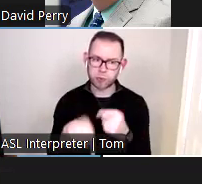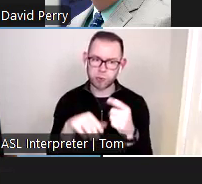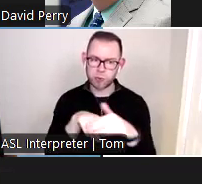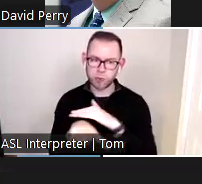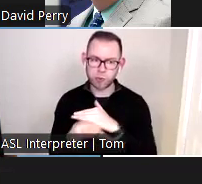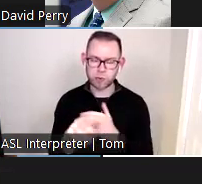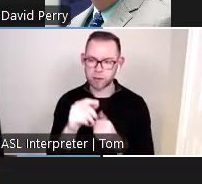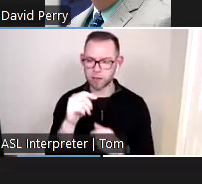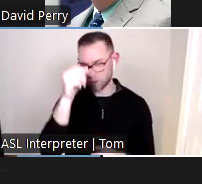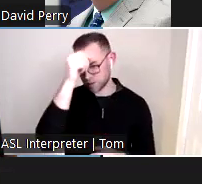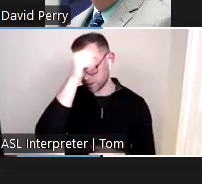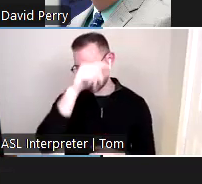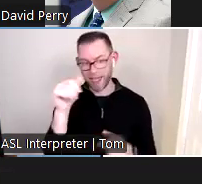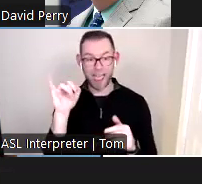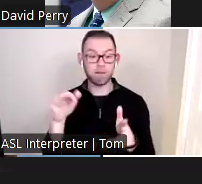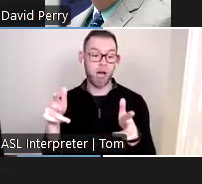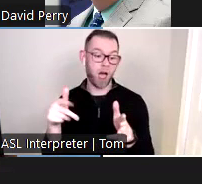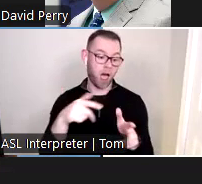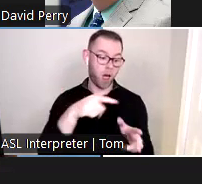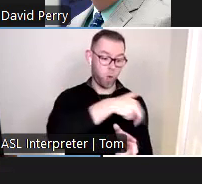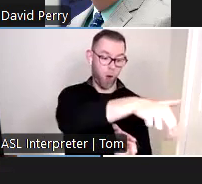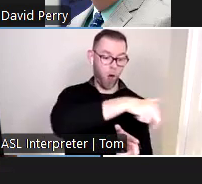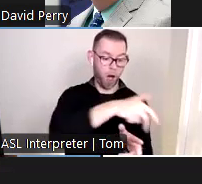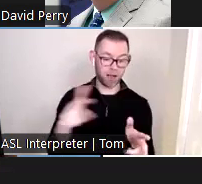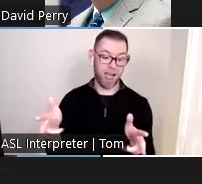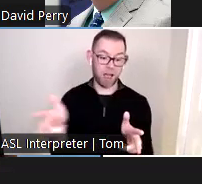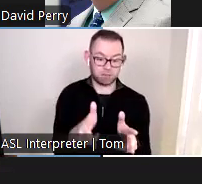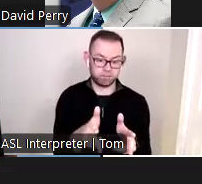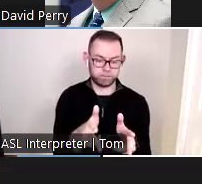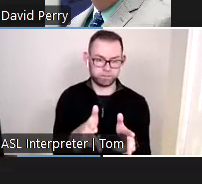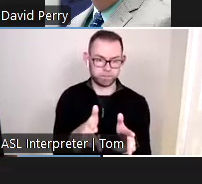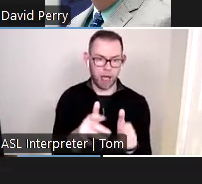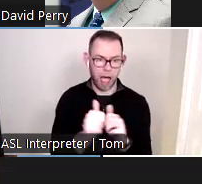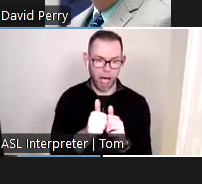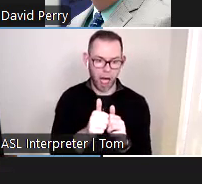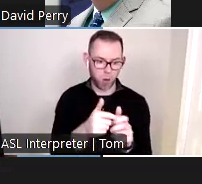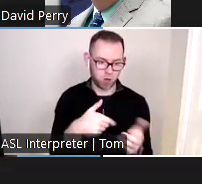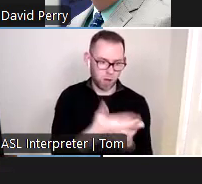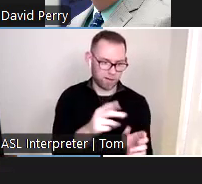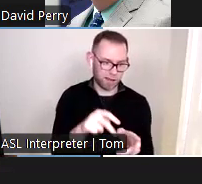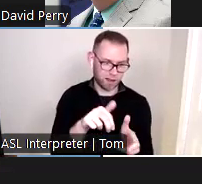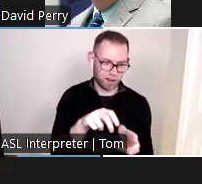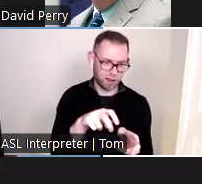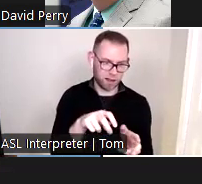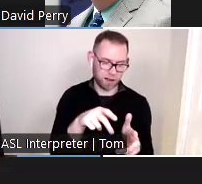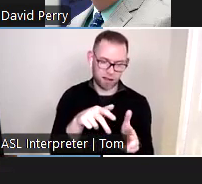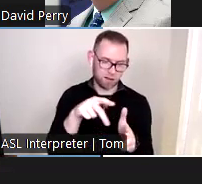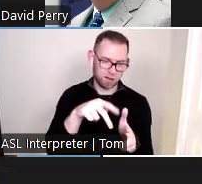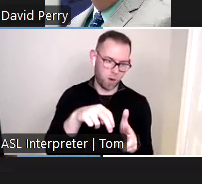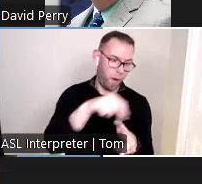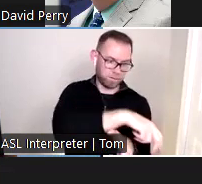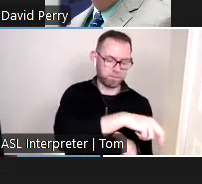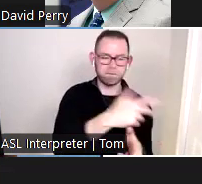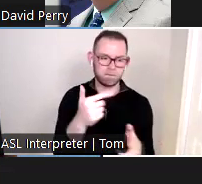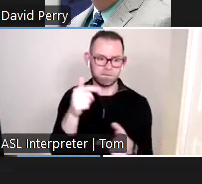on outside a boat, then somebody needs to cross over that entire boat before getting to the dock. So our new configuration will eliminate